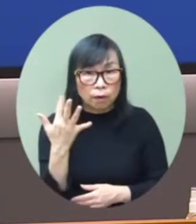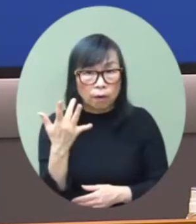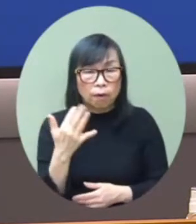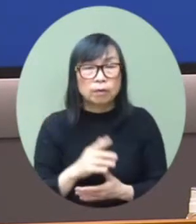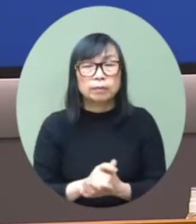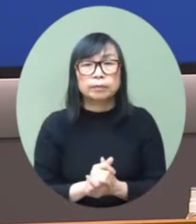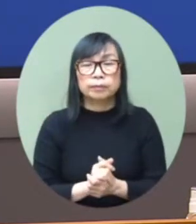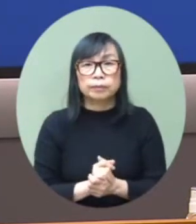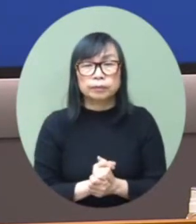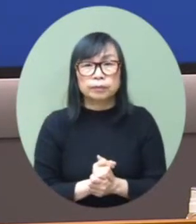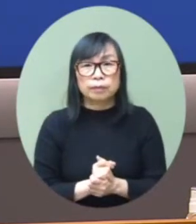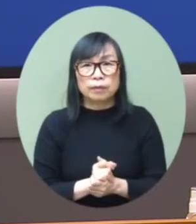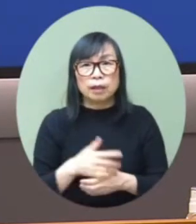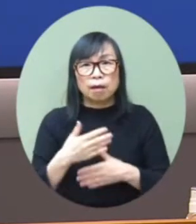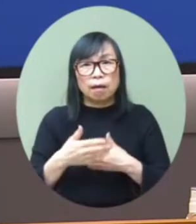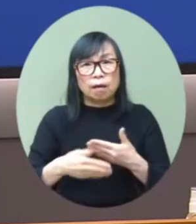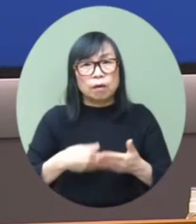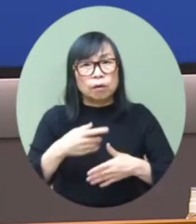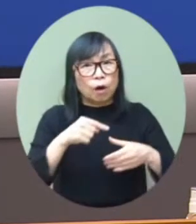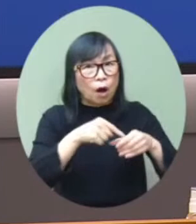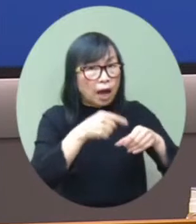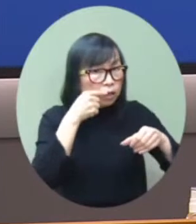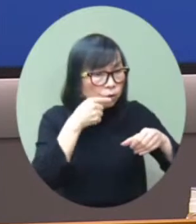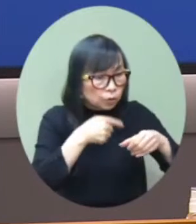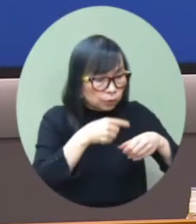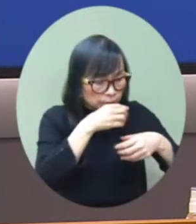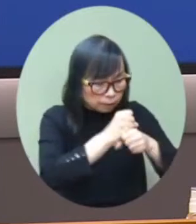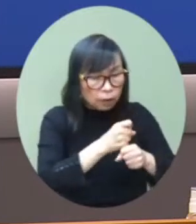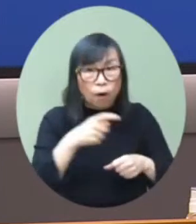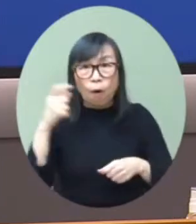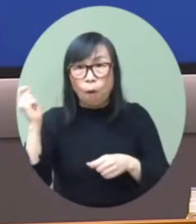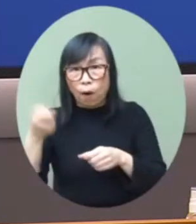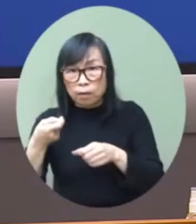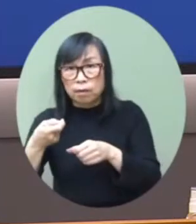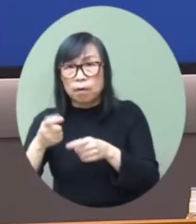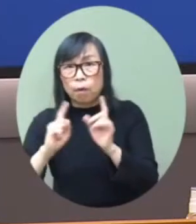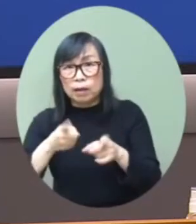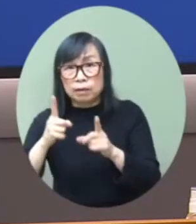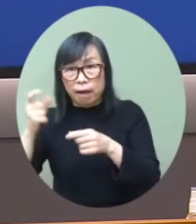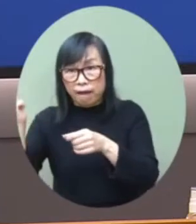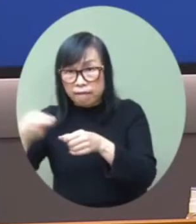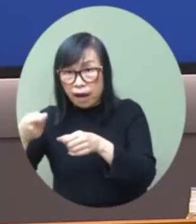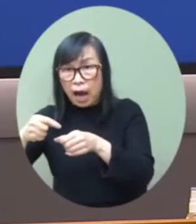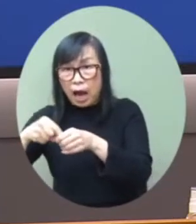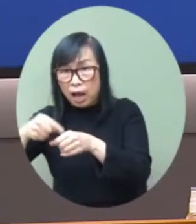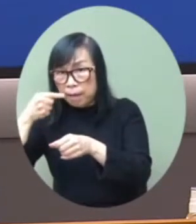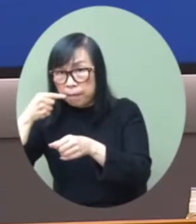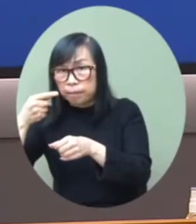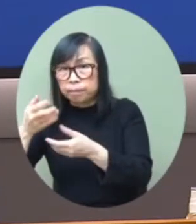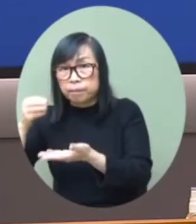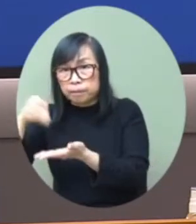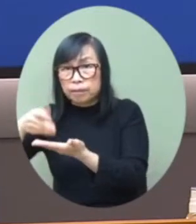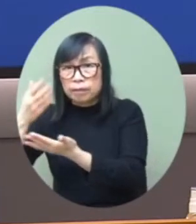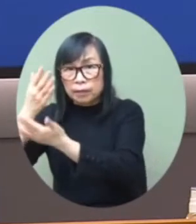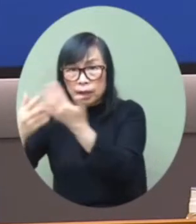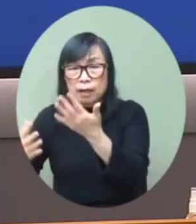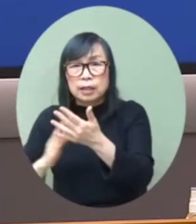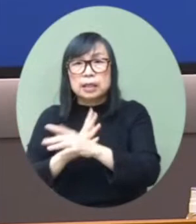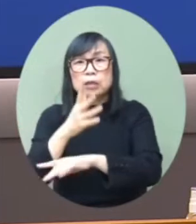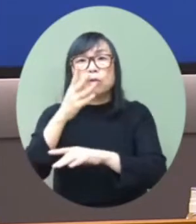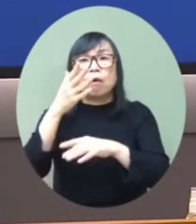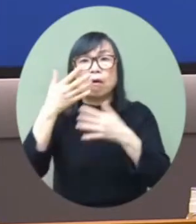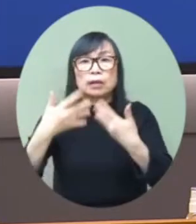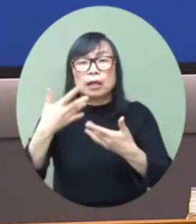estimate the overall infection rate of Hong Kong. And for those undergo PCR or RAT test